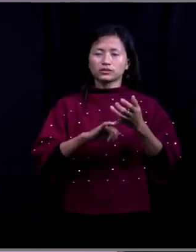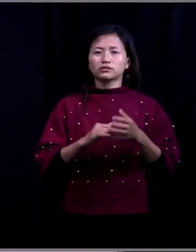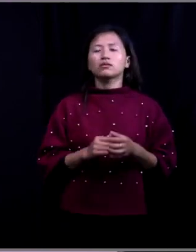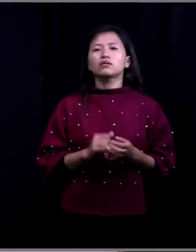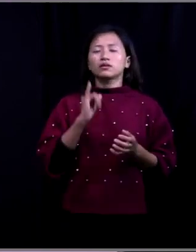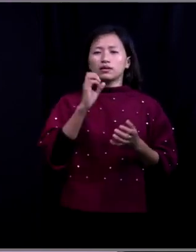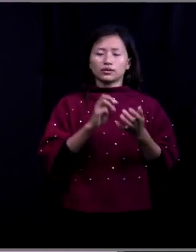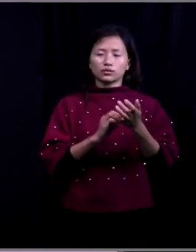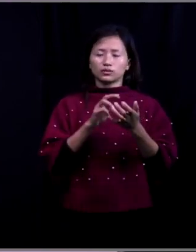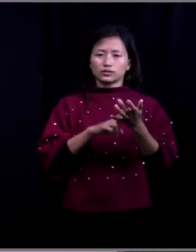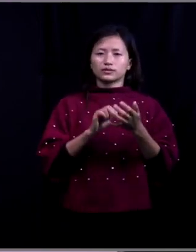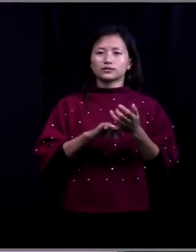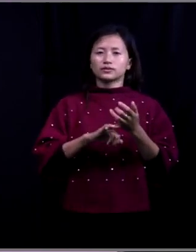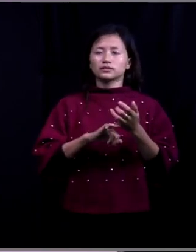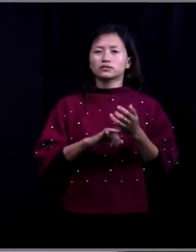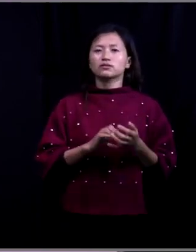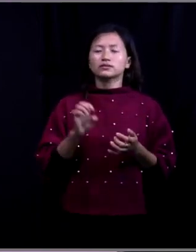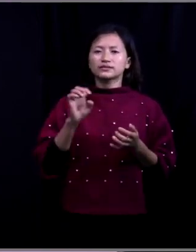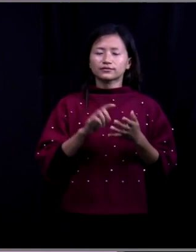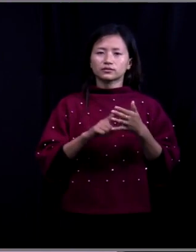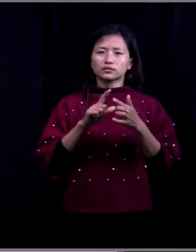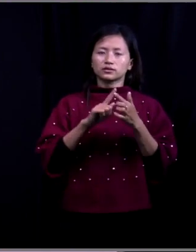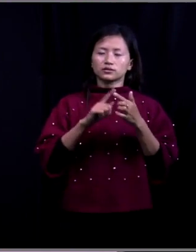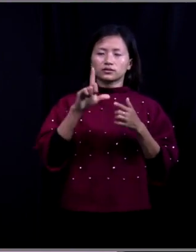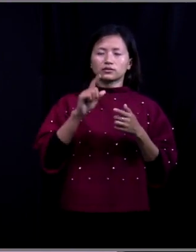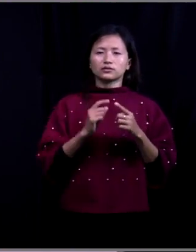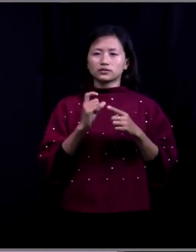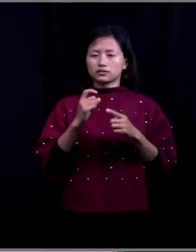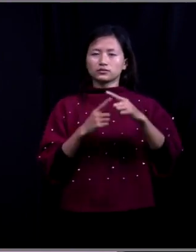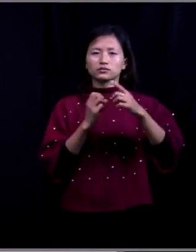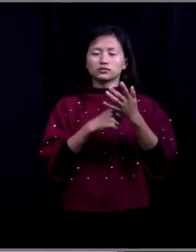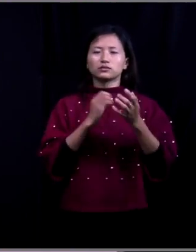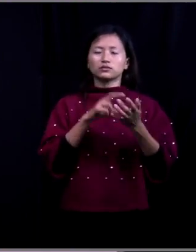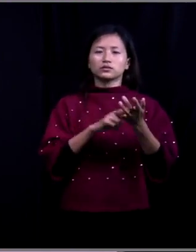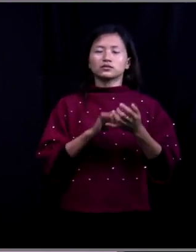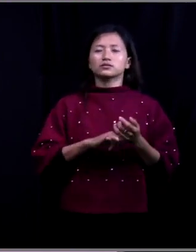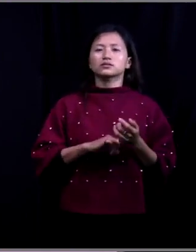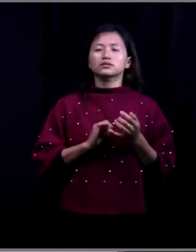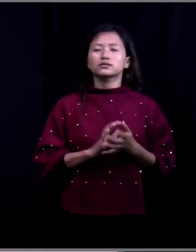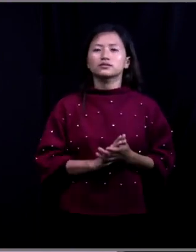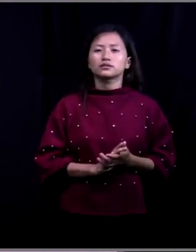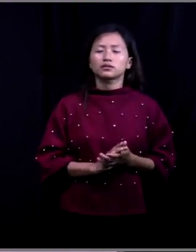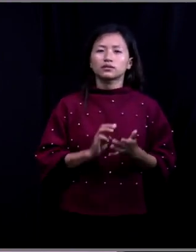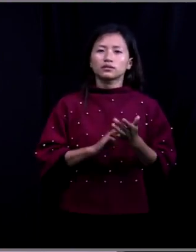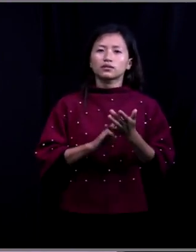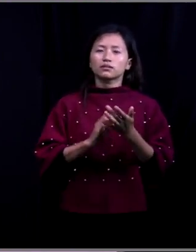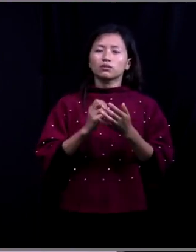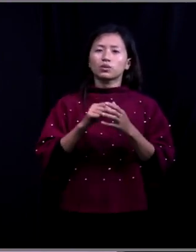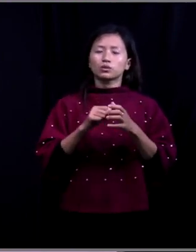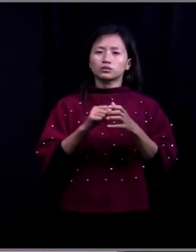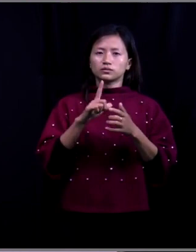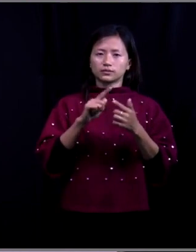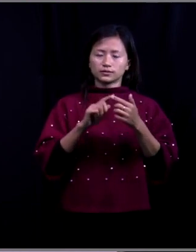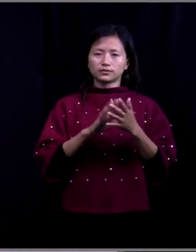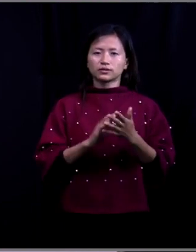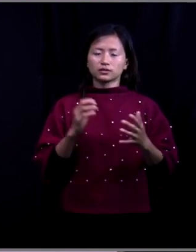ions, or molecules, or even electrons. A mole is defined as the amount of any substance